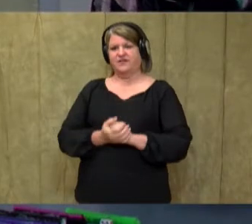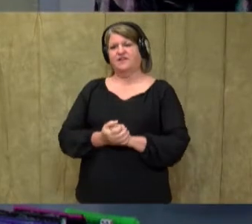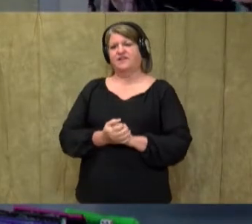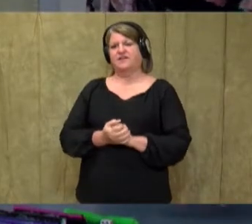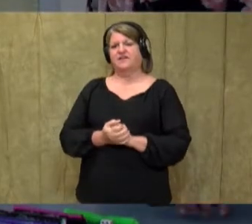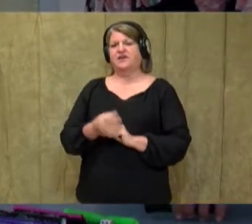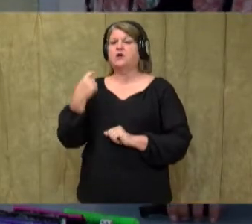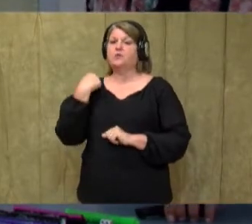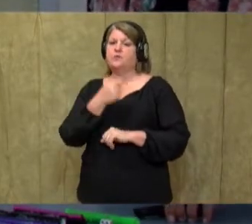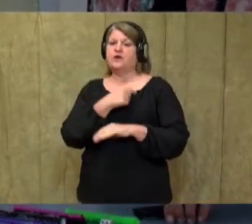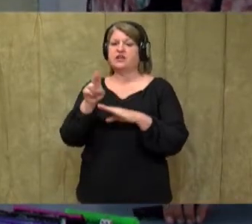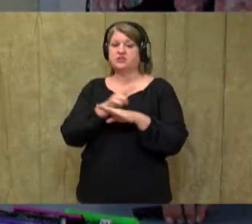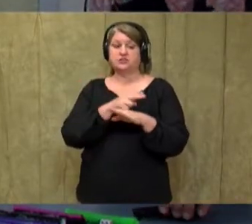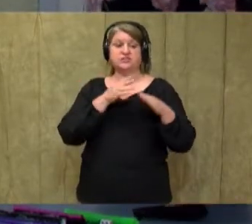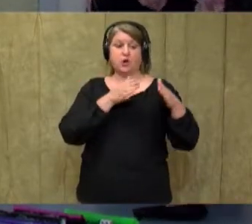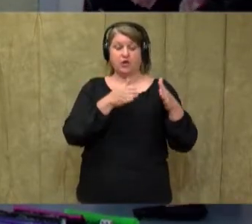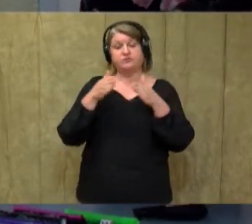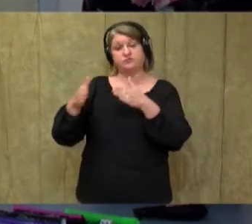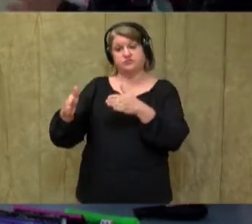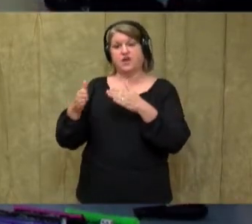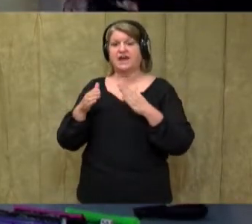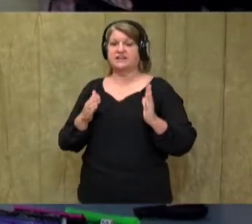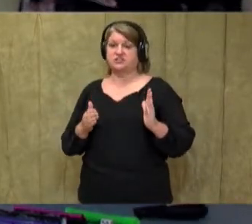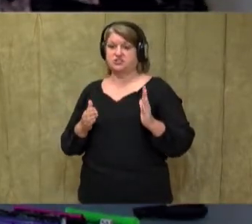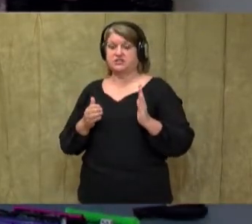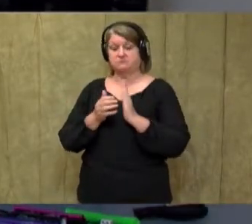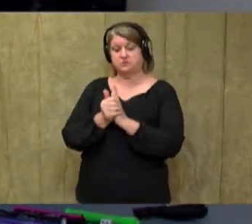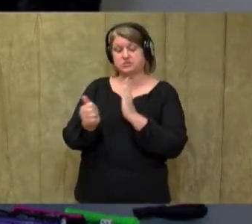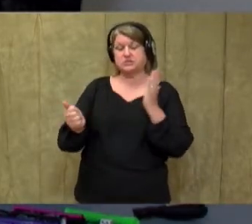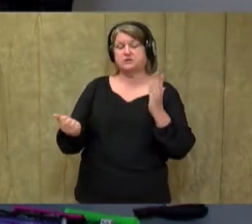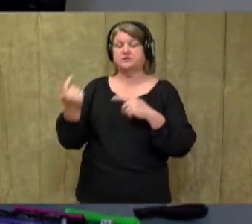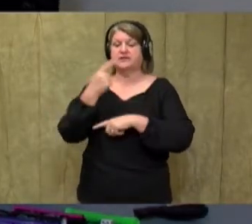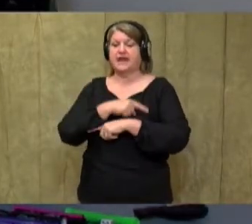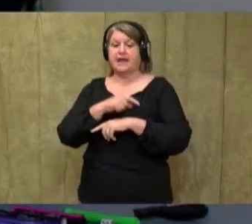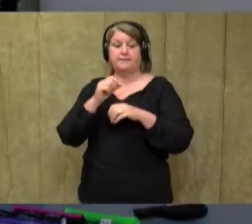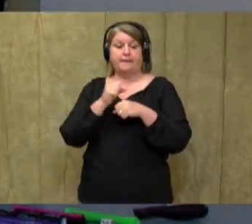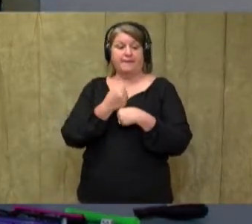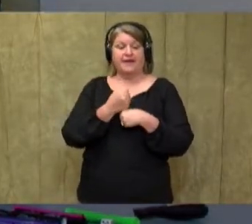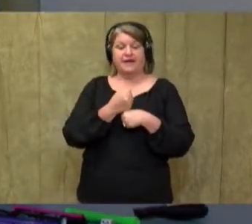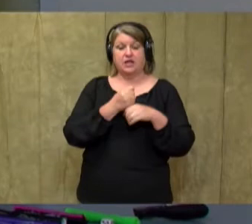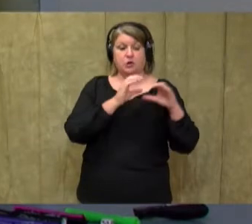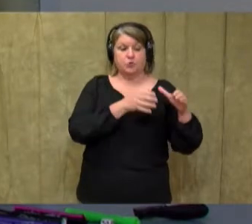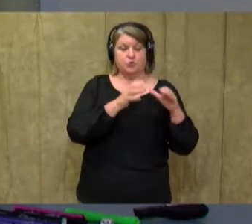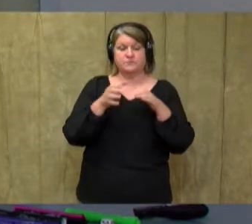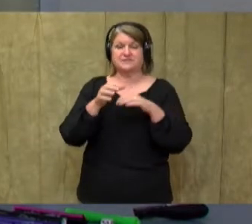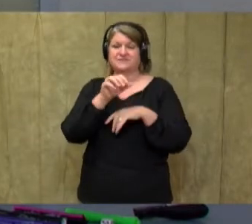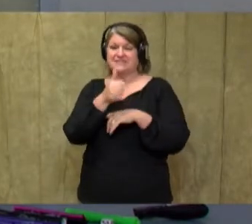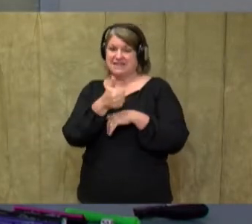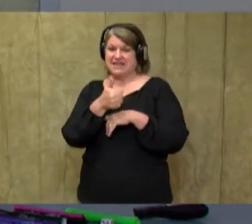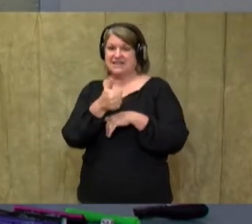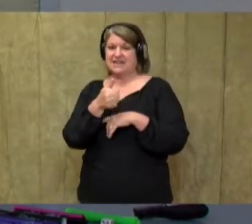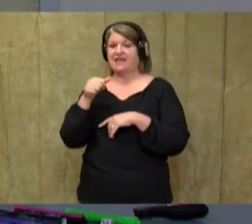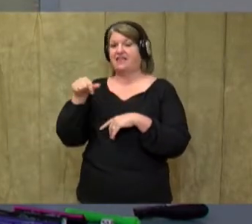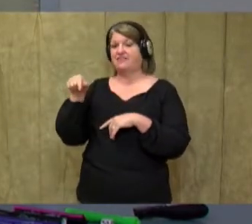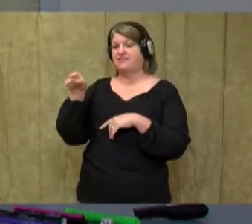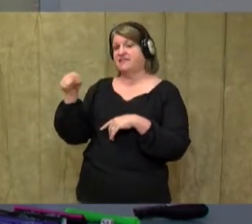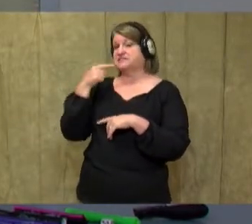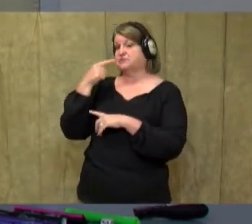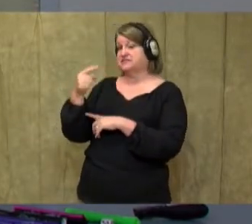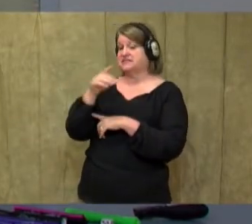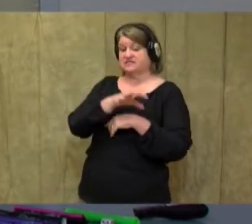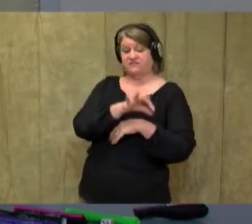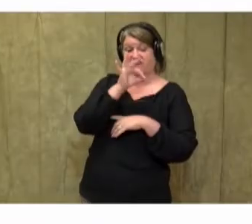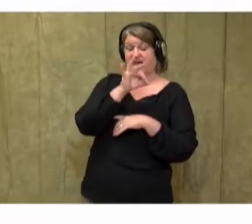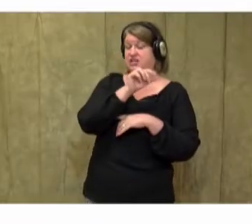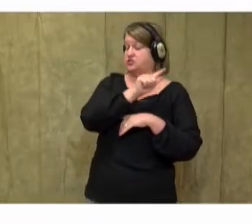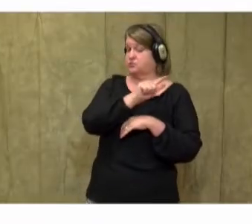We could use our other strategy, the strategy you learned today, by making groups of 10. This one says find